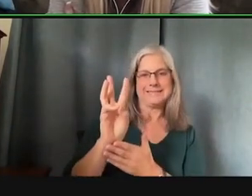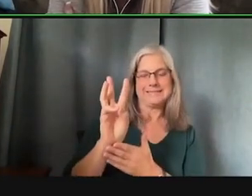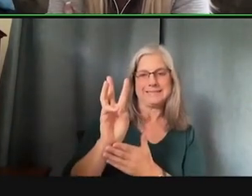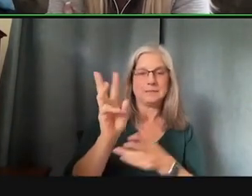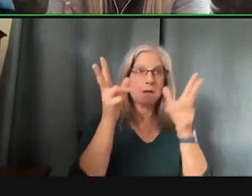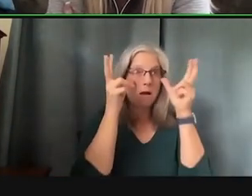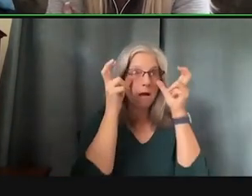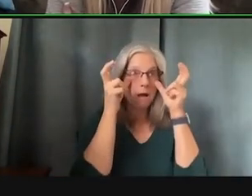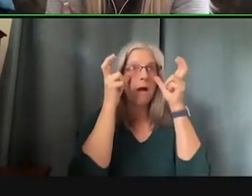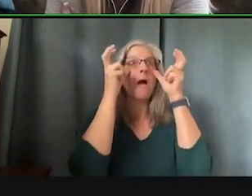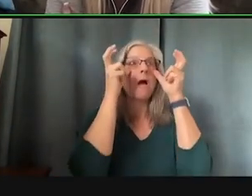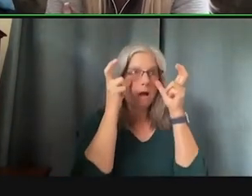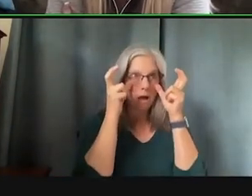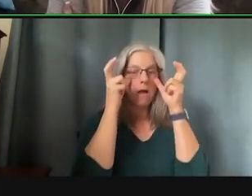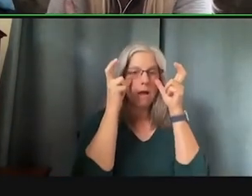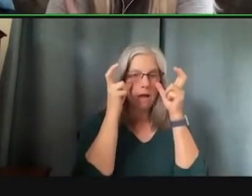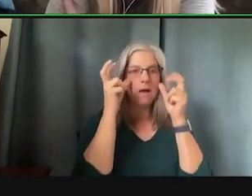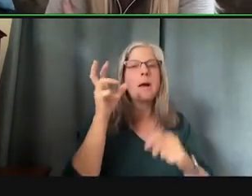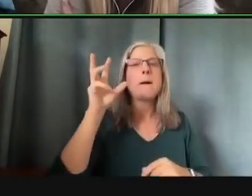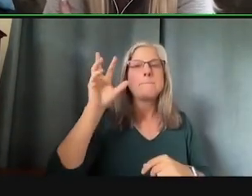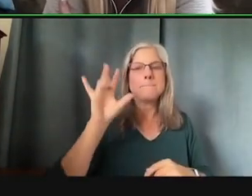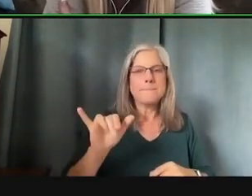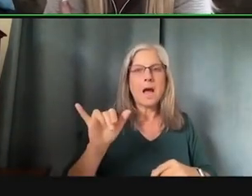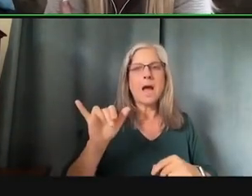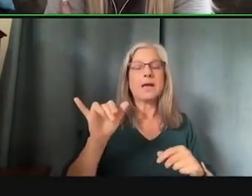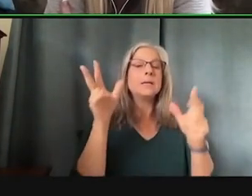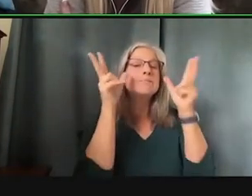receptively by